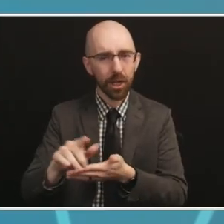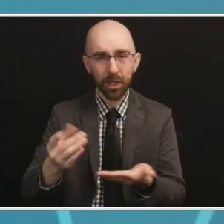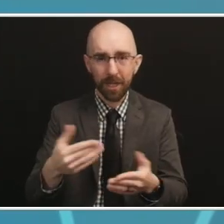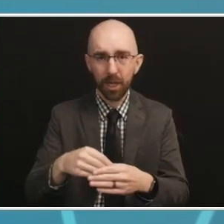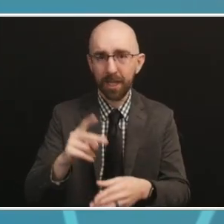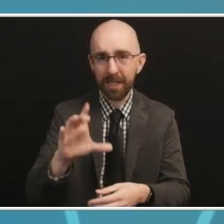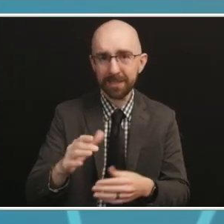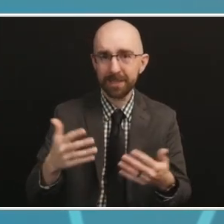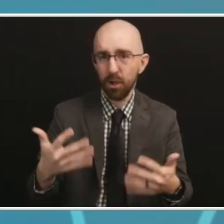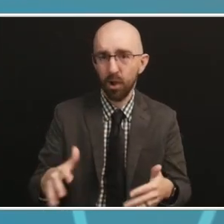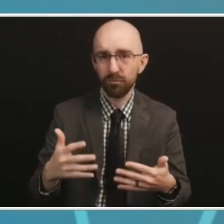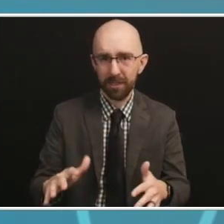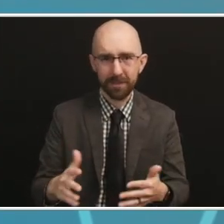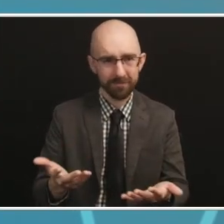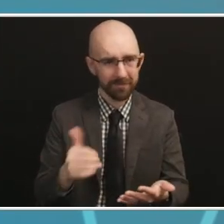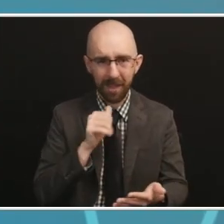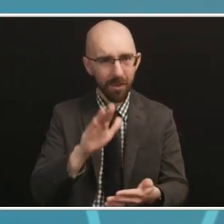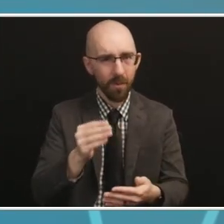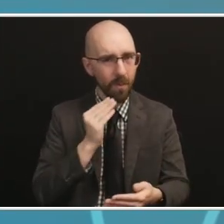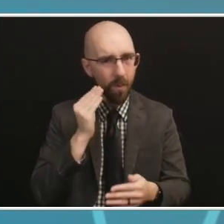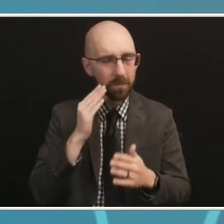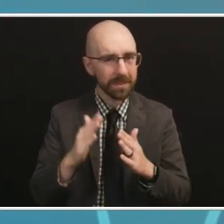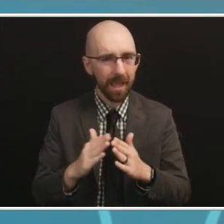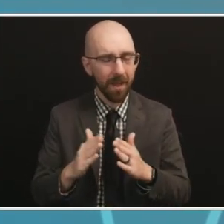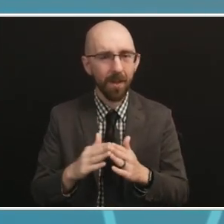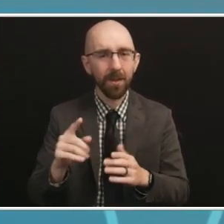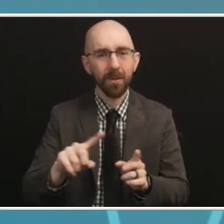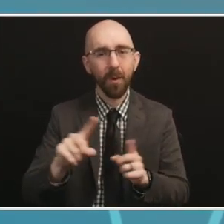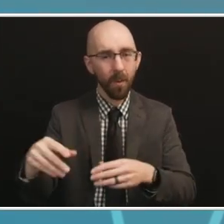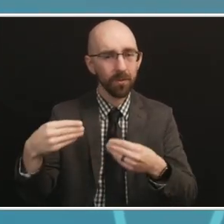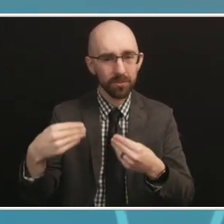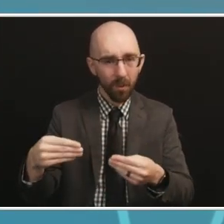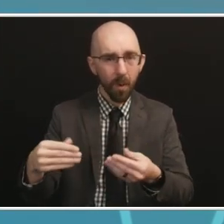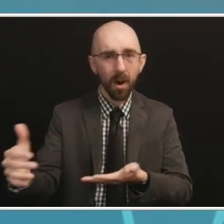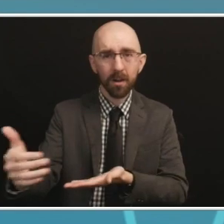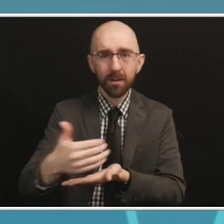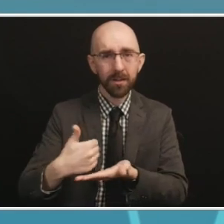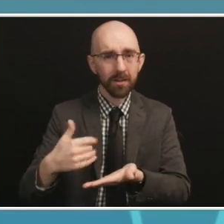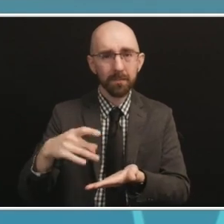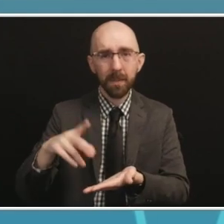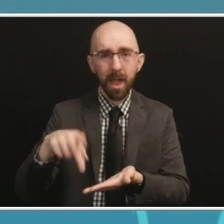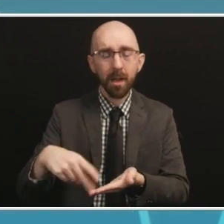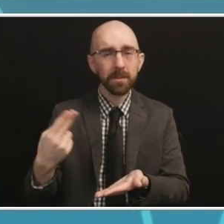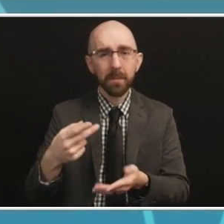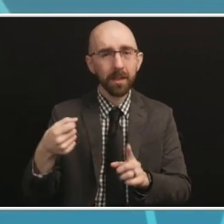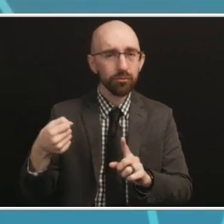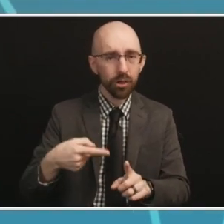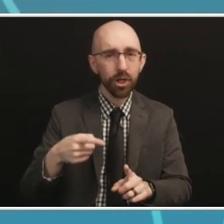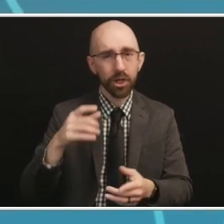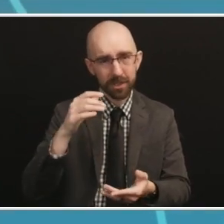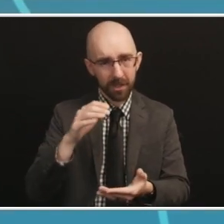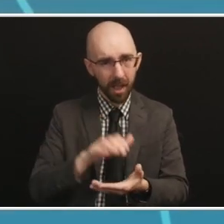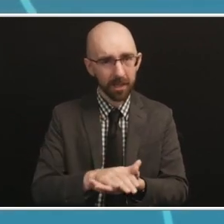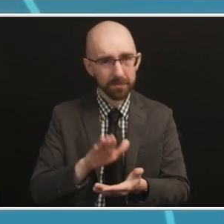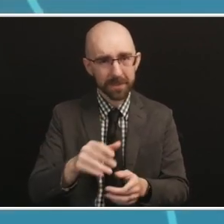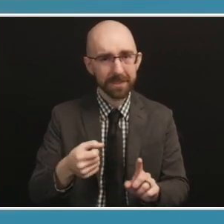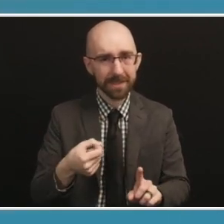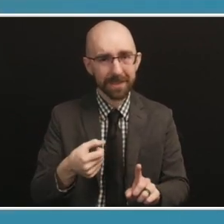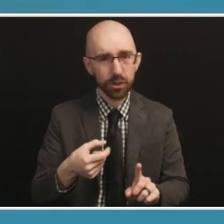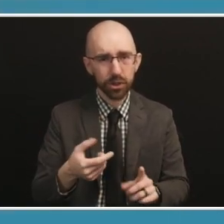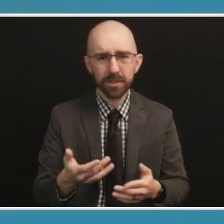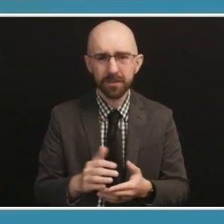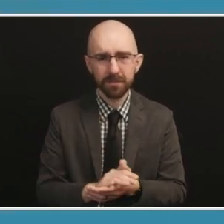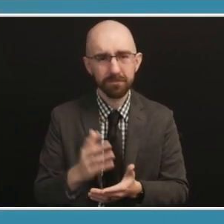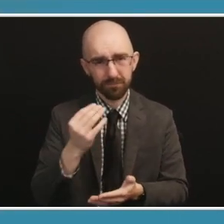already, not your hometown. You go to the store and you just have to pick up something to trigger your husband's seizure?